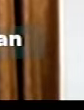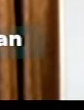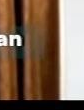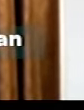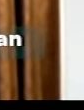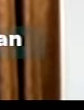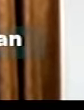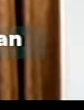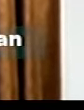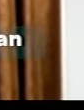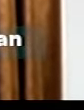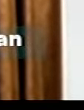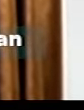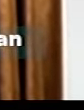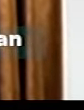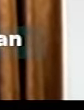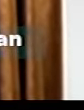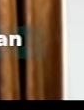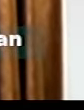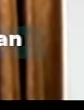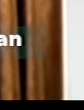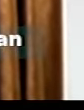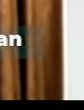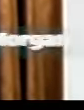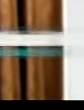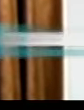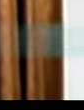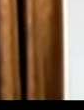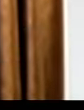One of the causes of abnormal uterine bleeding is fibroid.